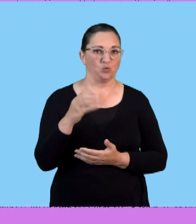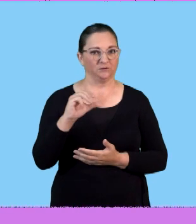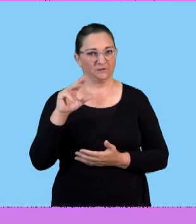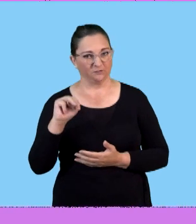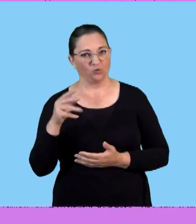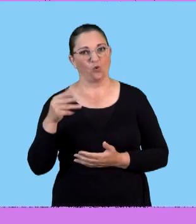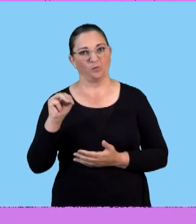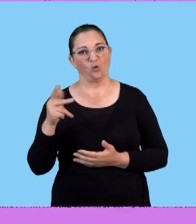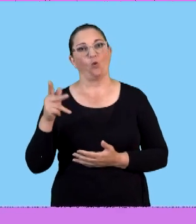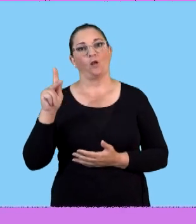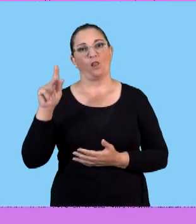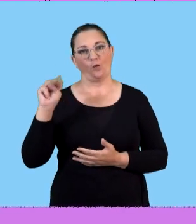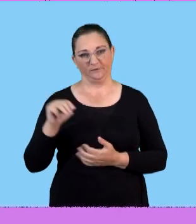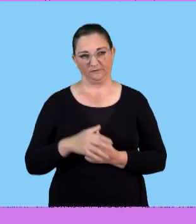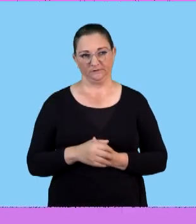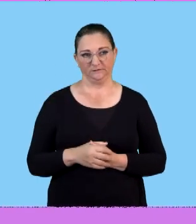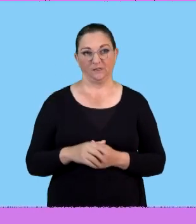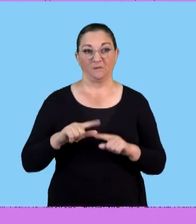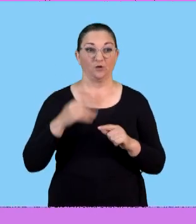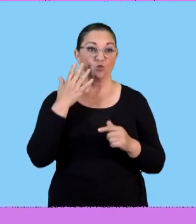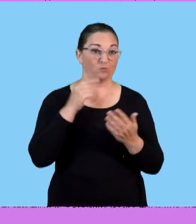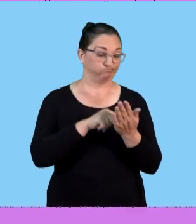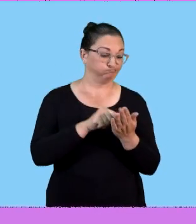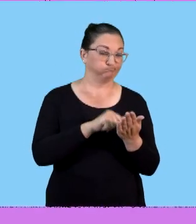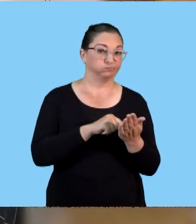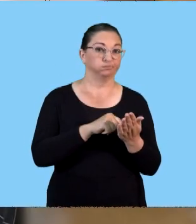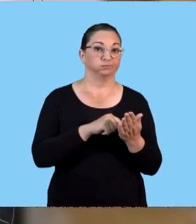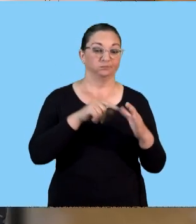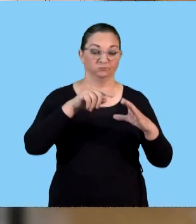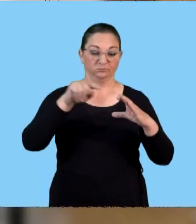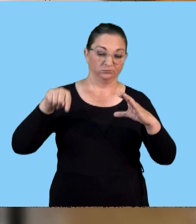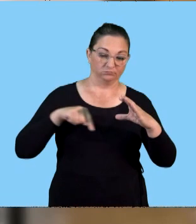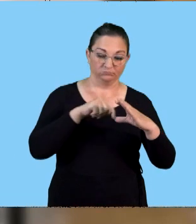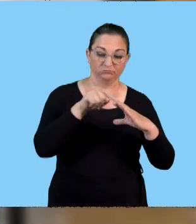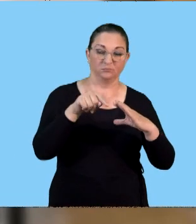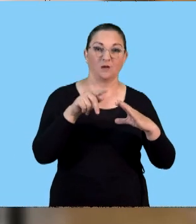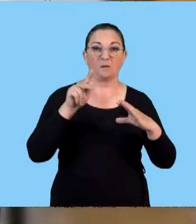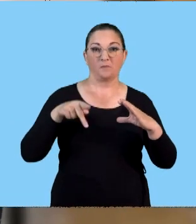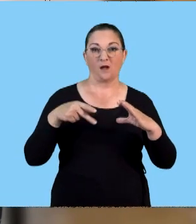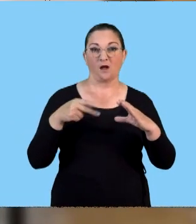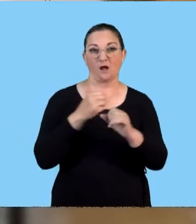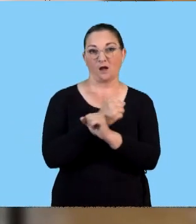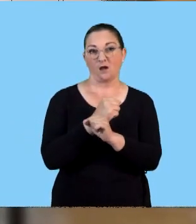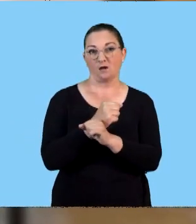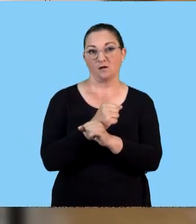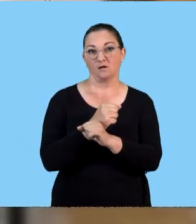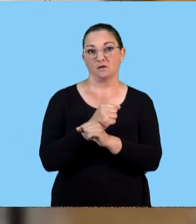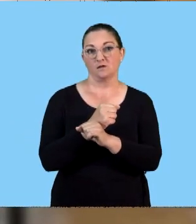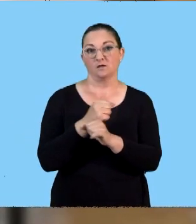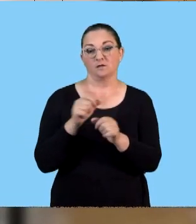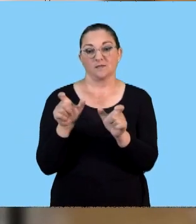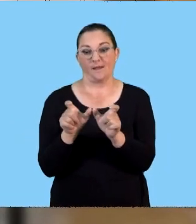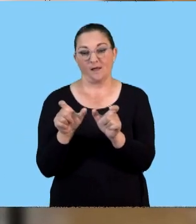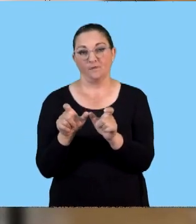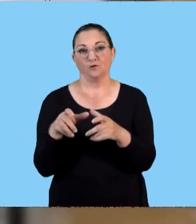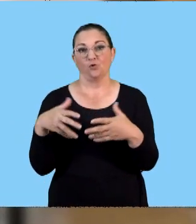millimeters, centimeters, meters, or kilometers. Remember, when we calculate circumference, we say circumference equals pi multiplied by your